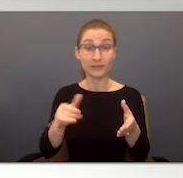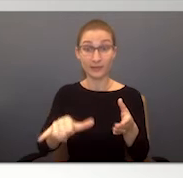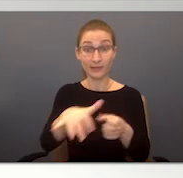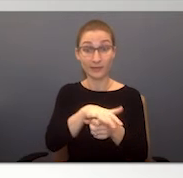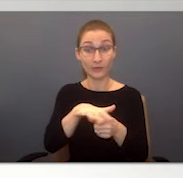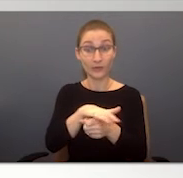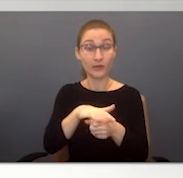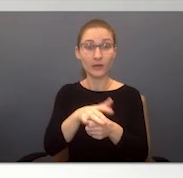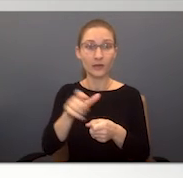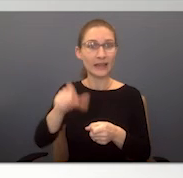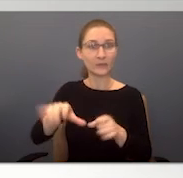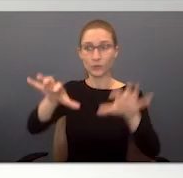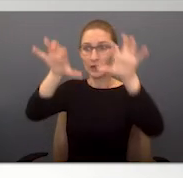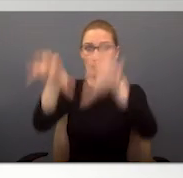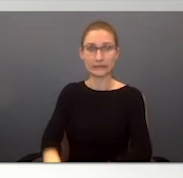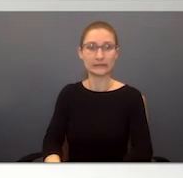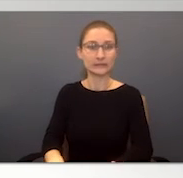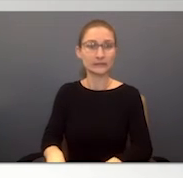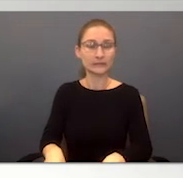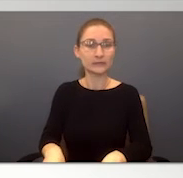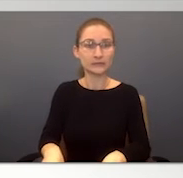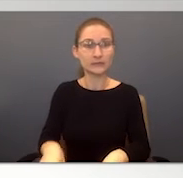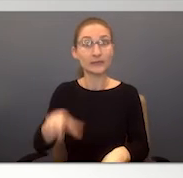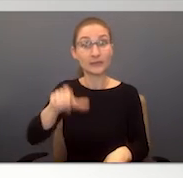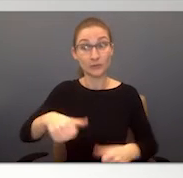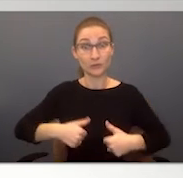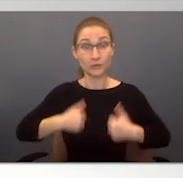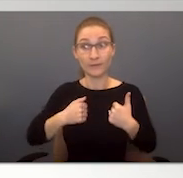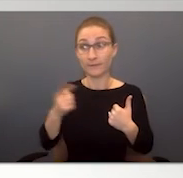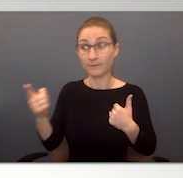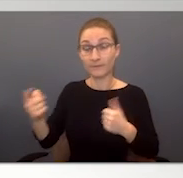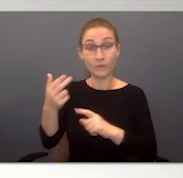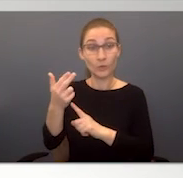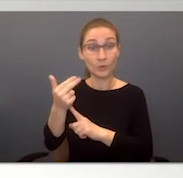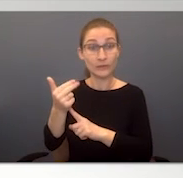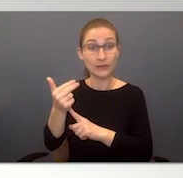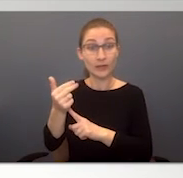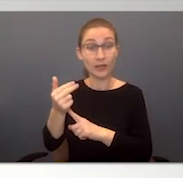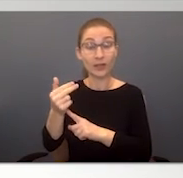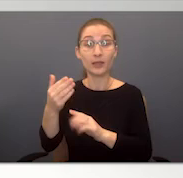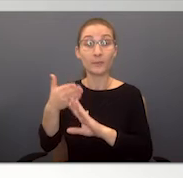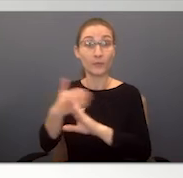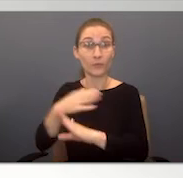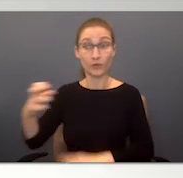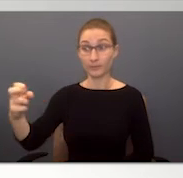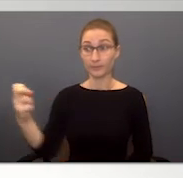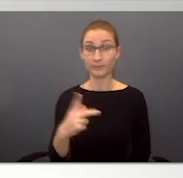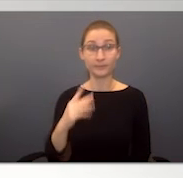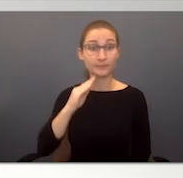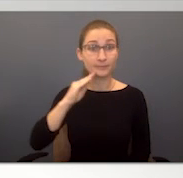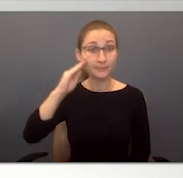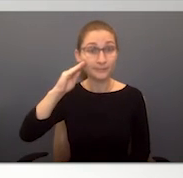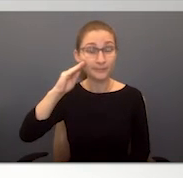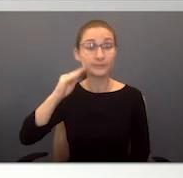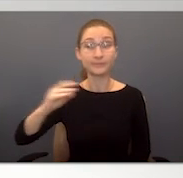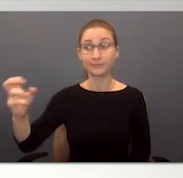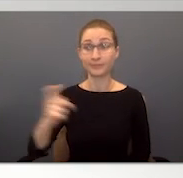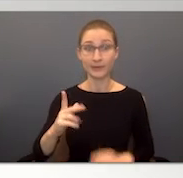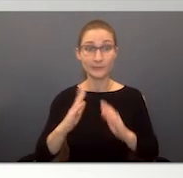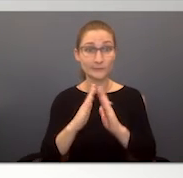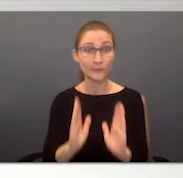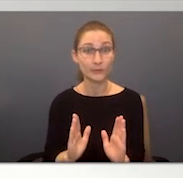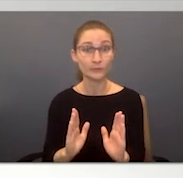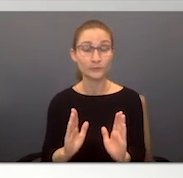saying, even when we came back, we didn't have a kitchen for months. Please go forward. Entonces tenemos que pensar